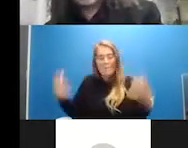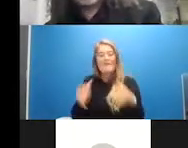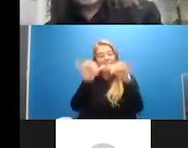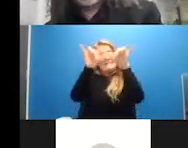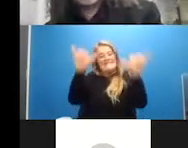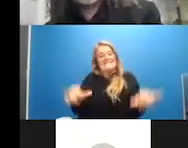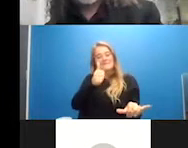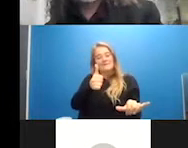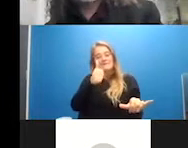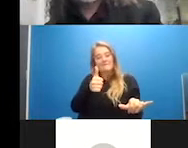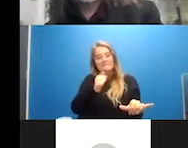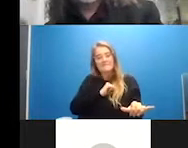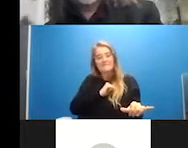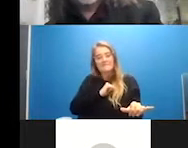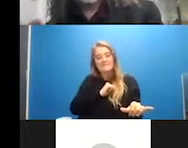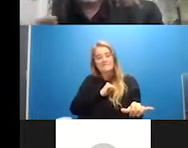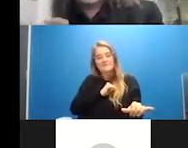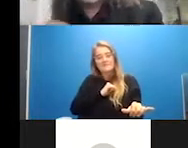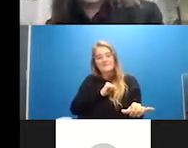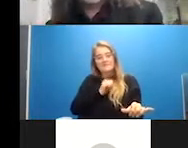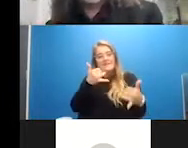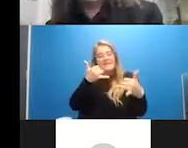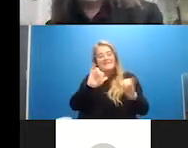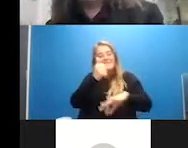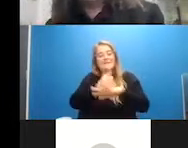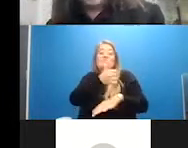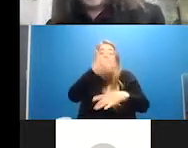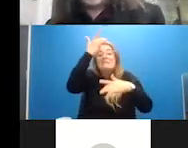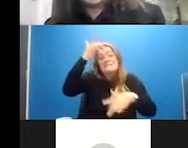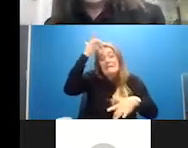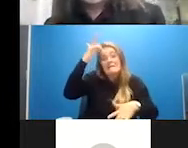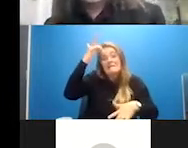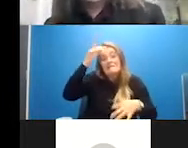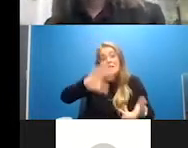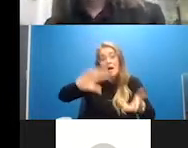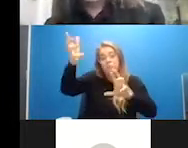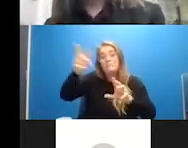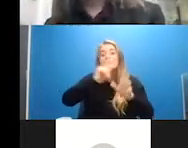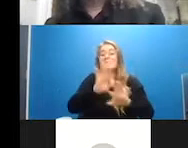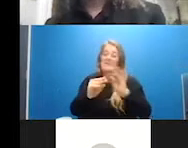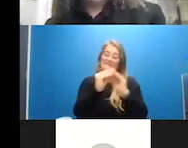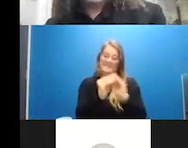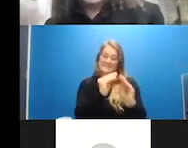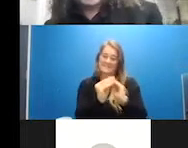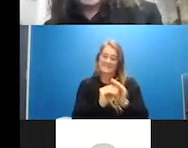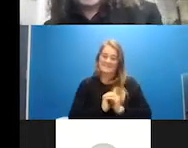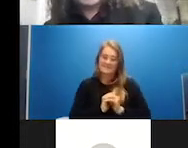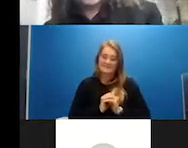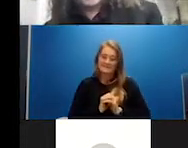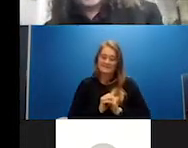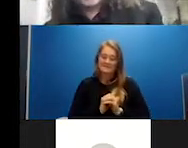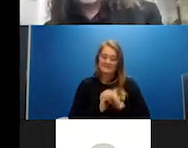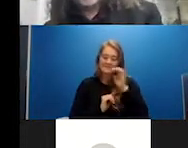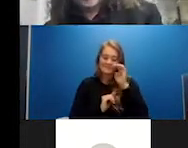that still says, you are sick and dysfunctional, you need to be fixed. We could ask, the way we do this is